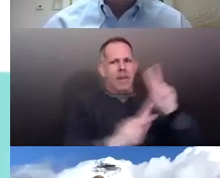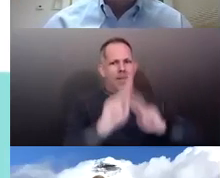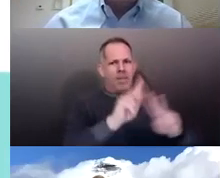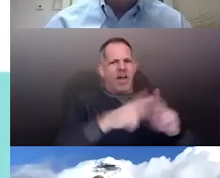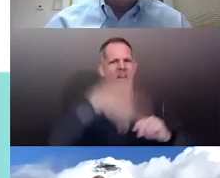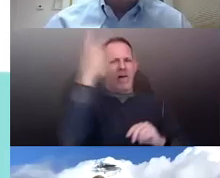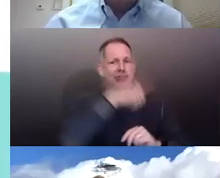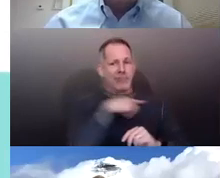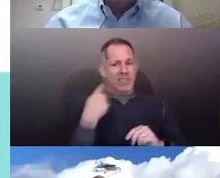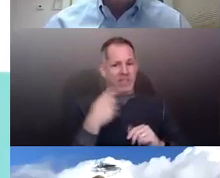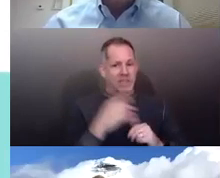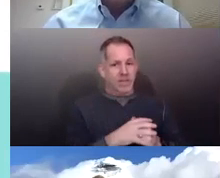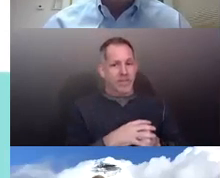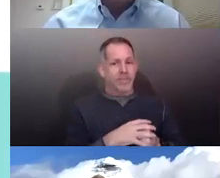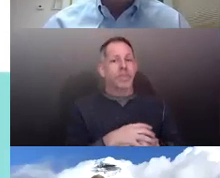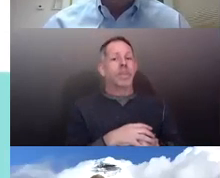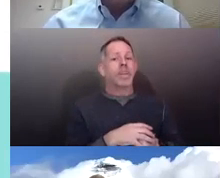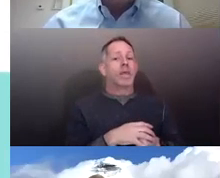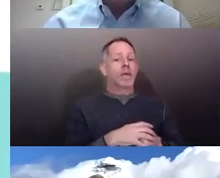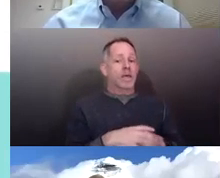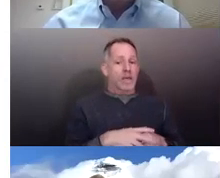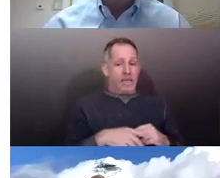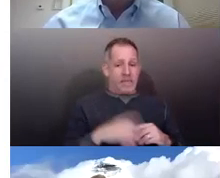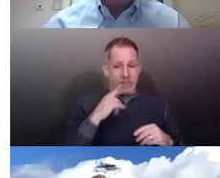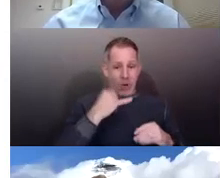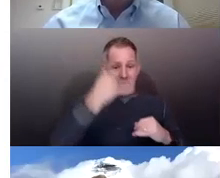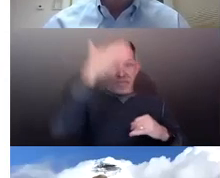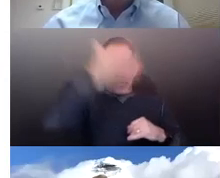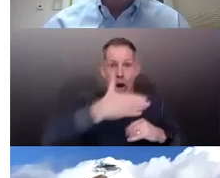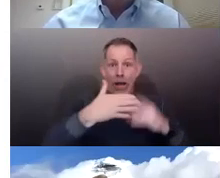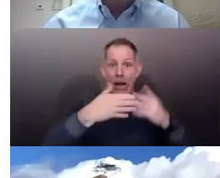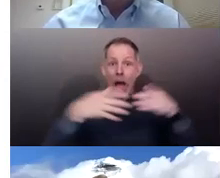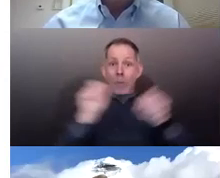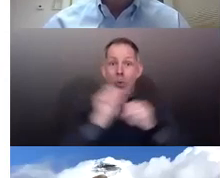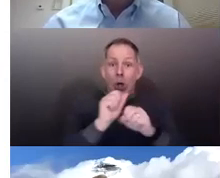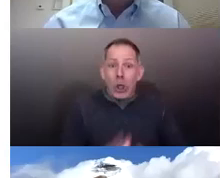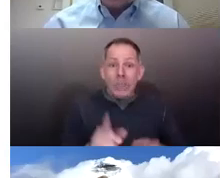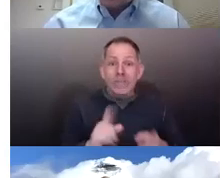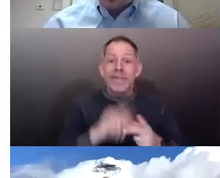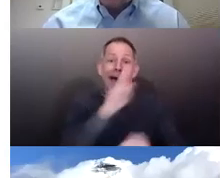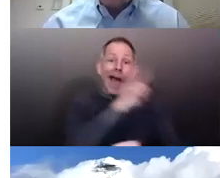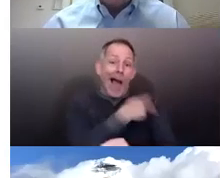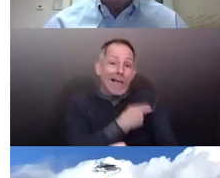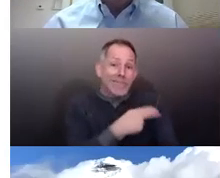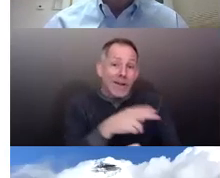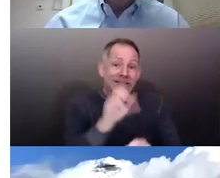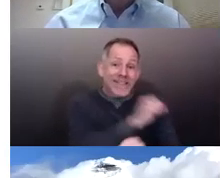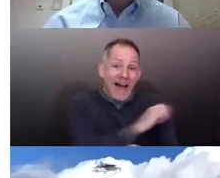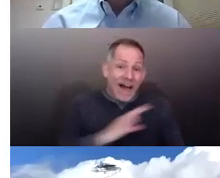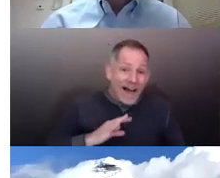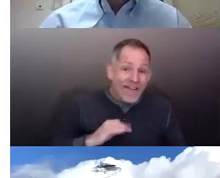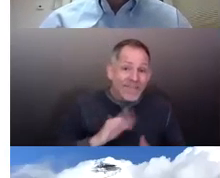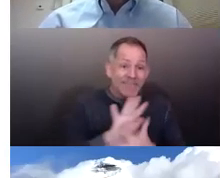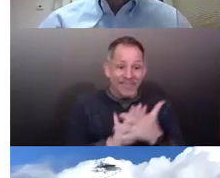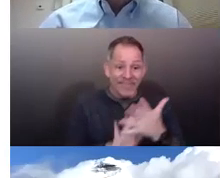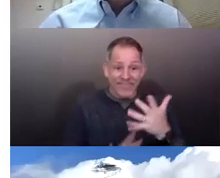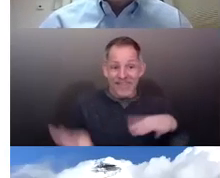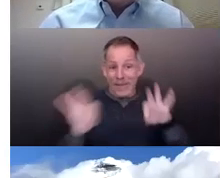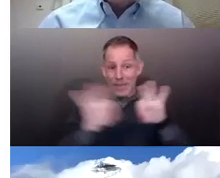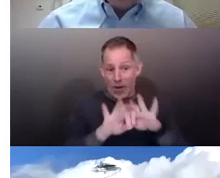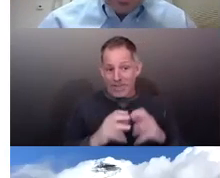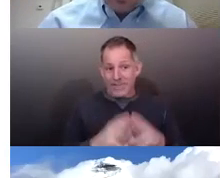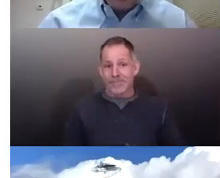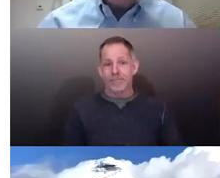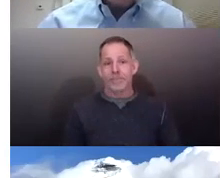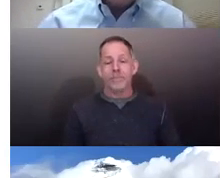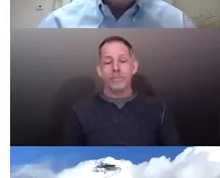and try to get us out of the emergency mode. Next slide. So in summary, the recent